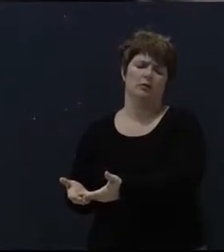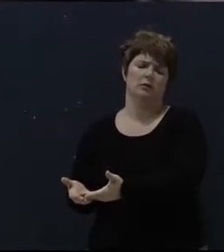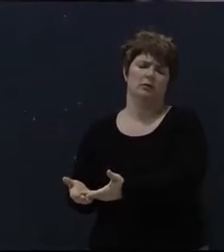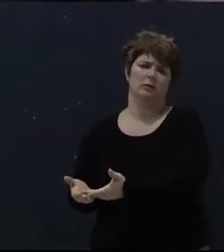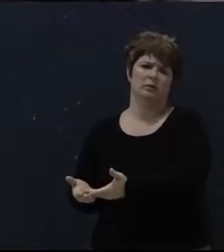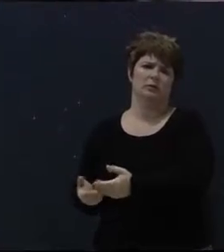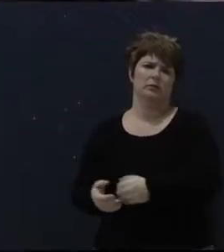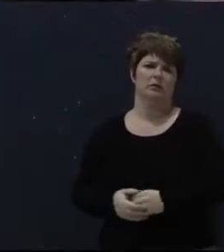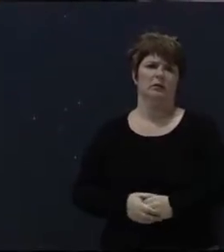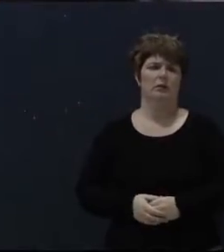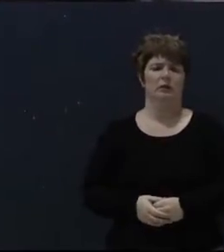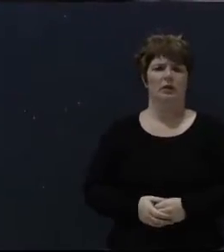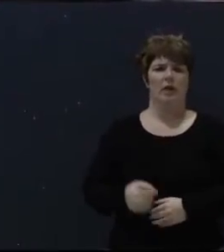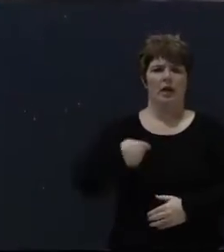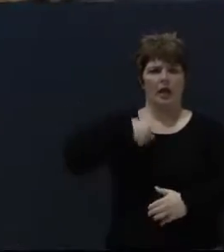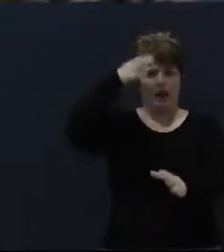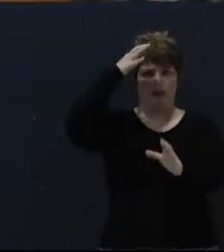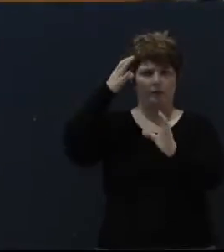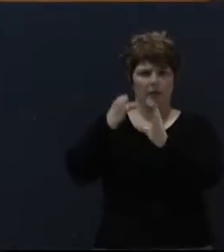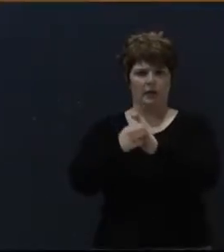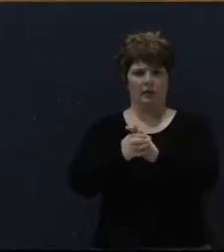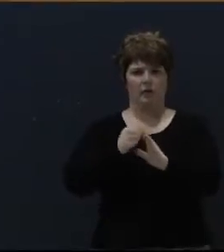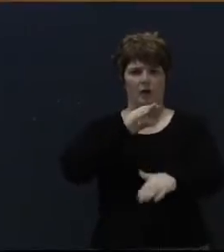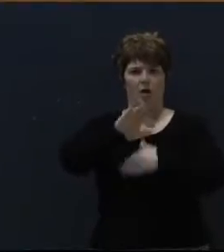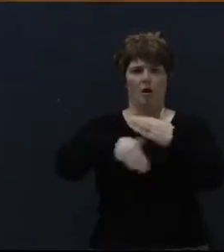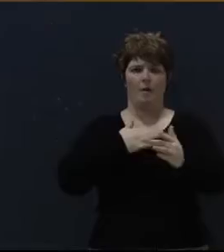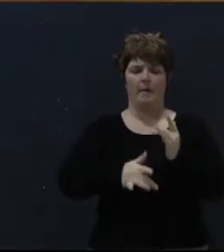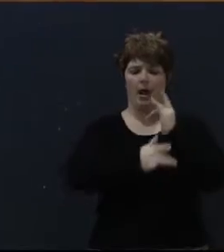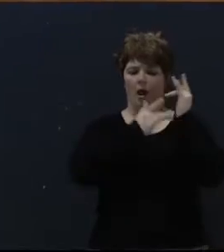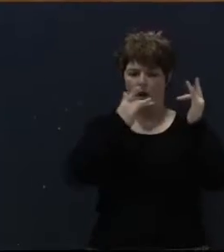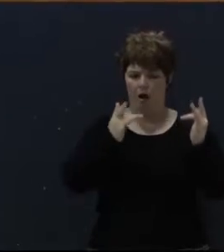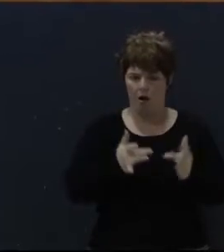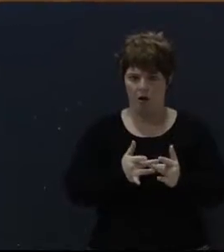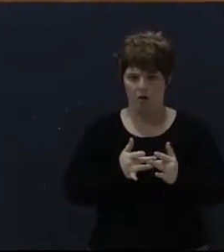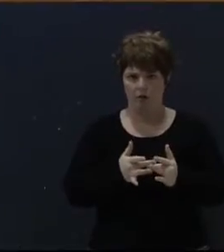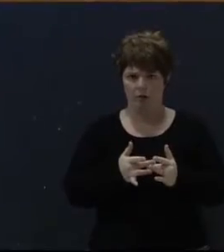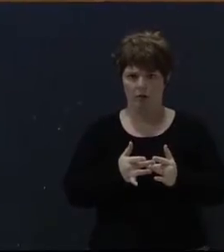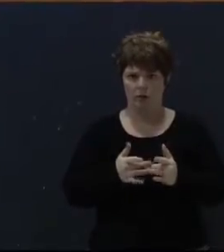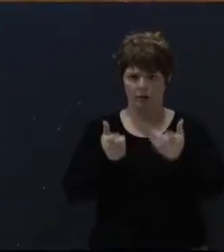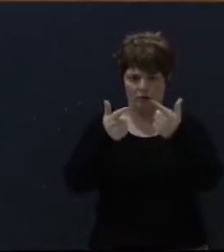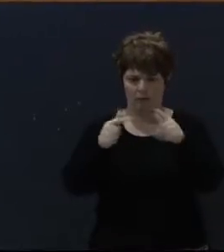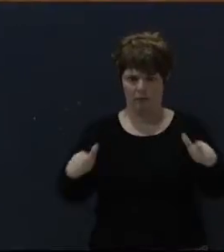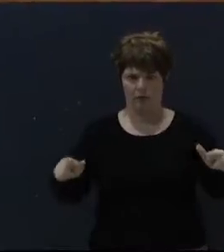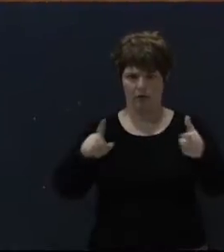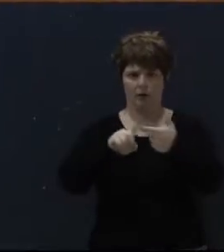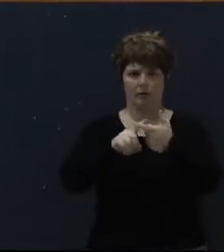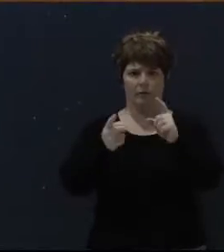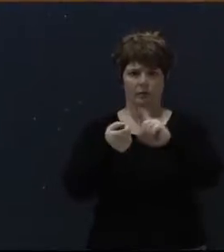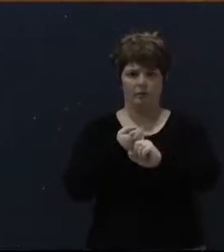I'm going to tell you what, I believe this with all my heart. And these liberal friends of mine that's